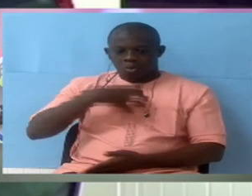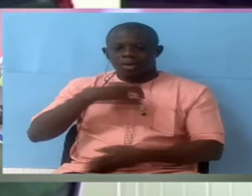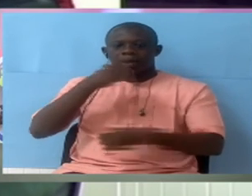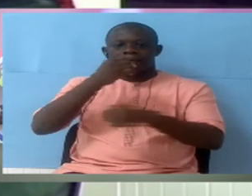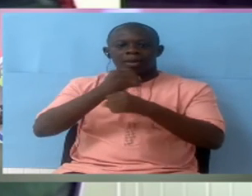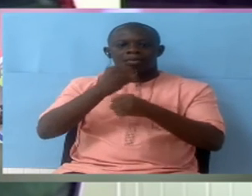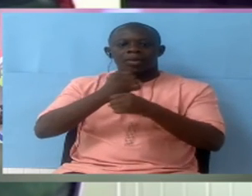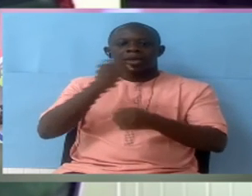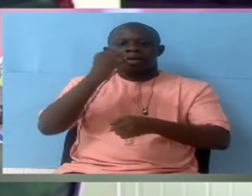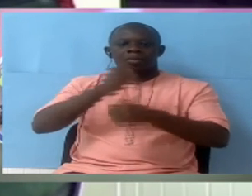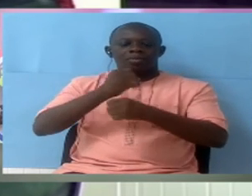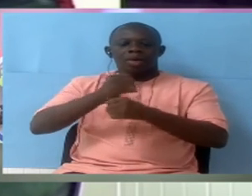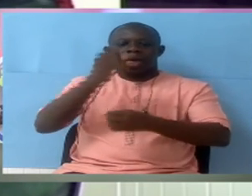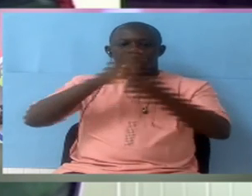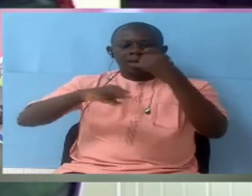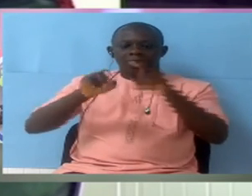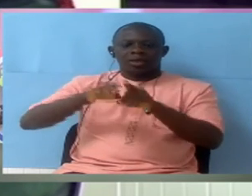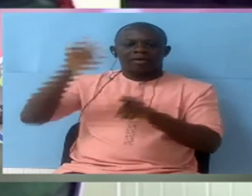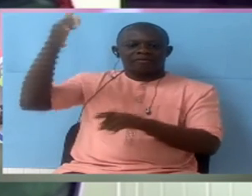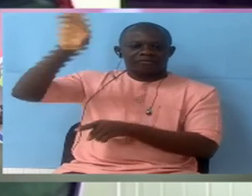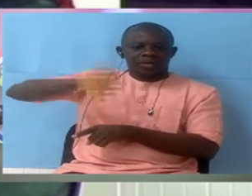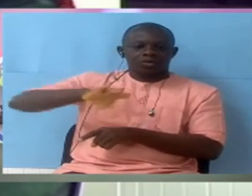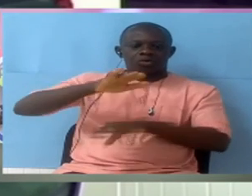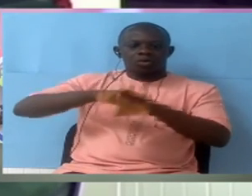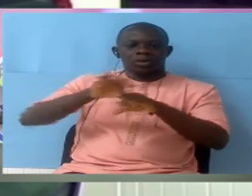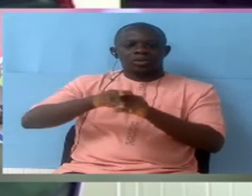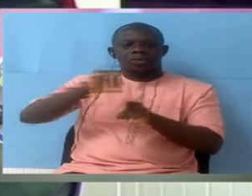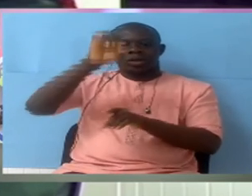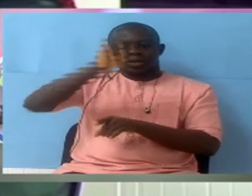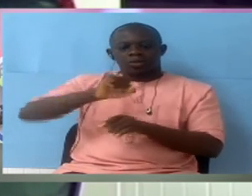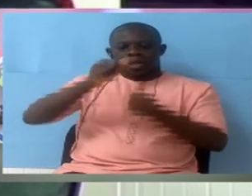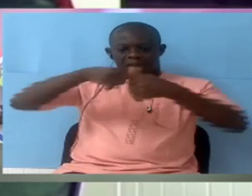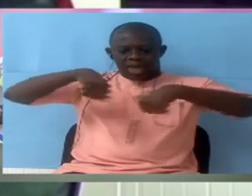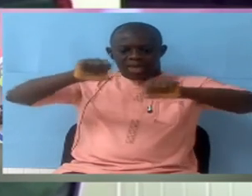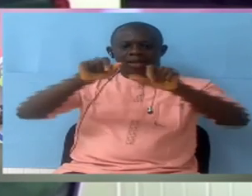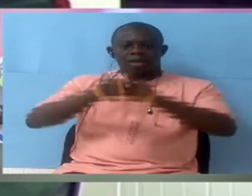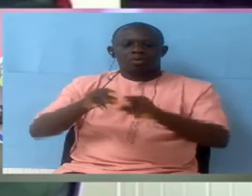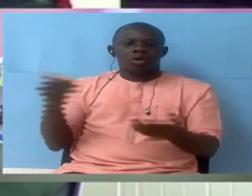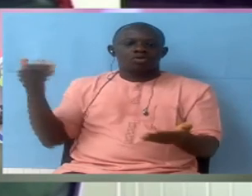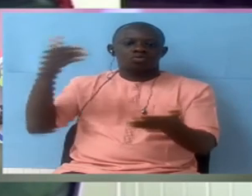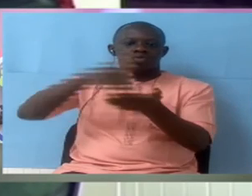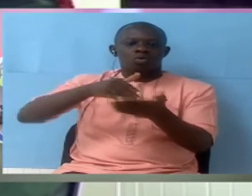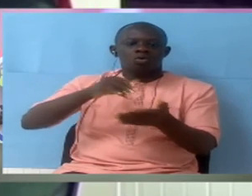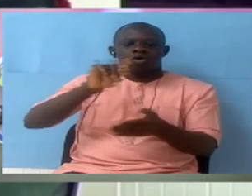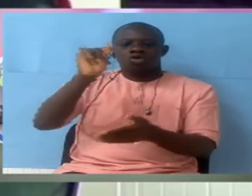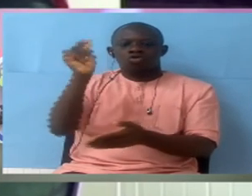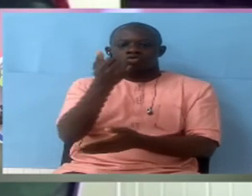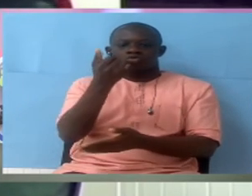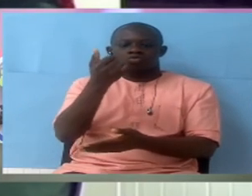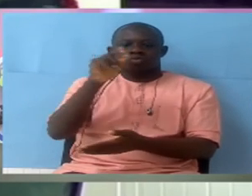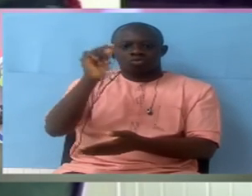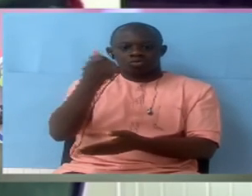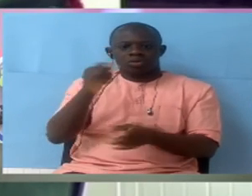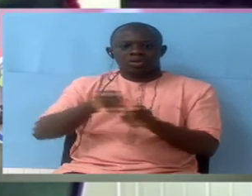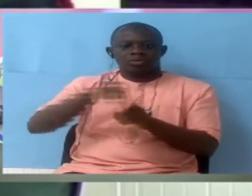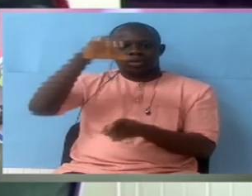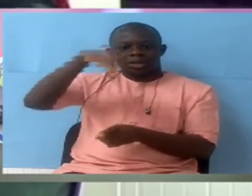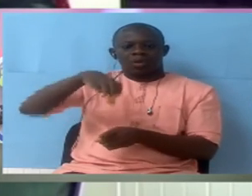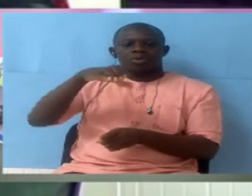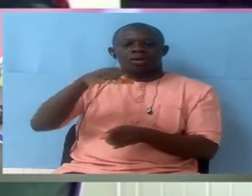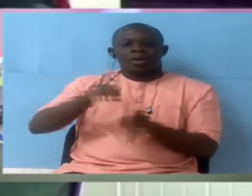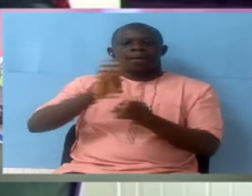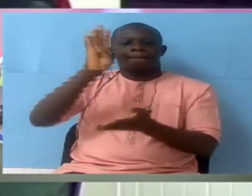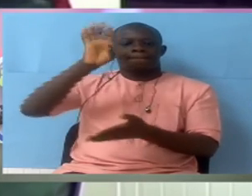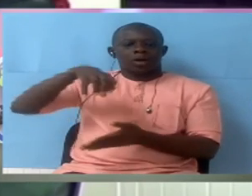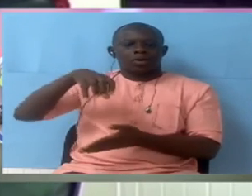fence on the southern part of the barracks towards Newtown. Ñu ngion jema defal nak fa nga xamne moy fence bi fa